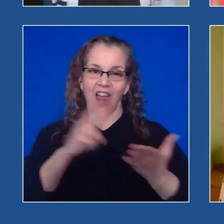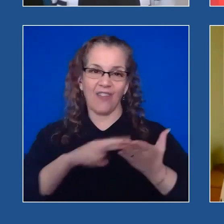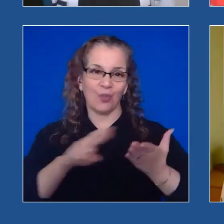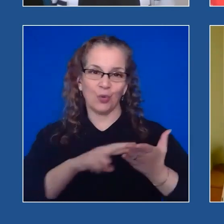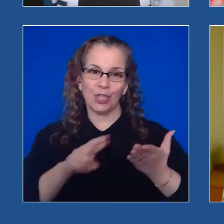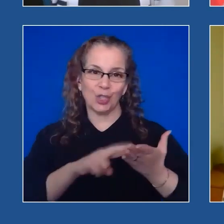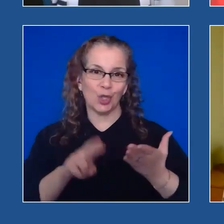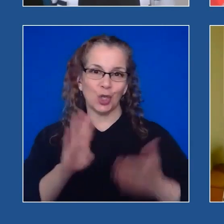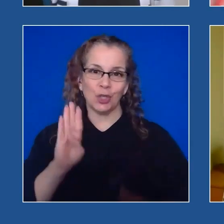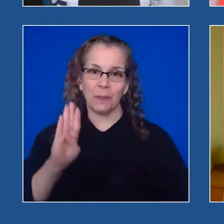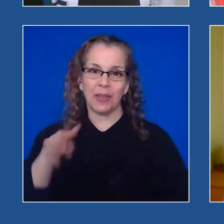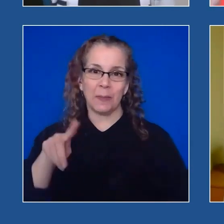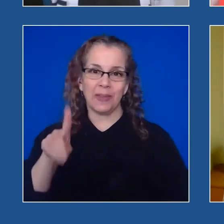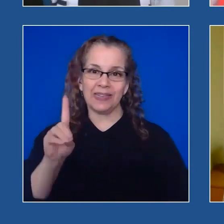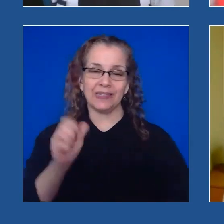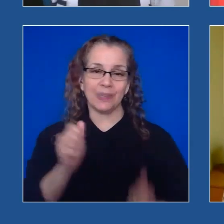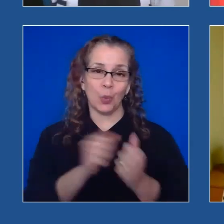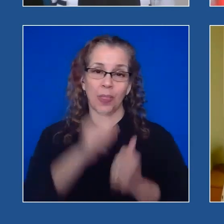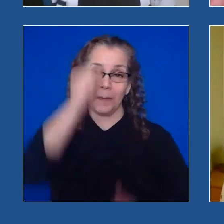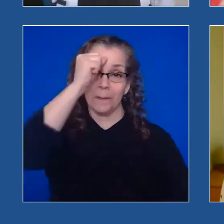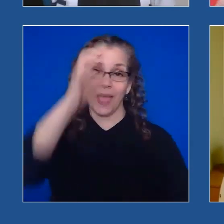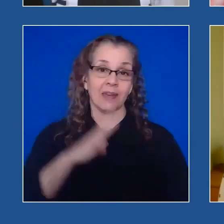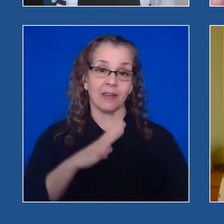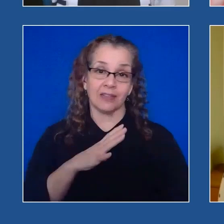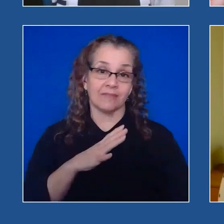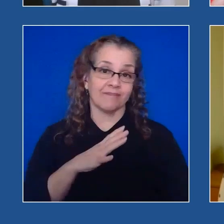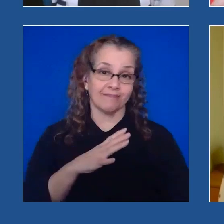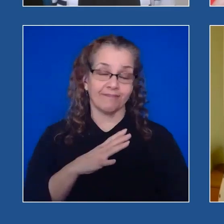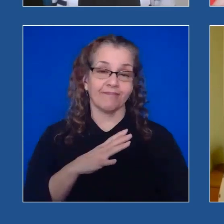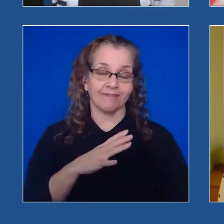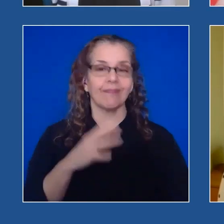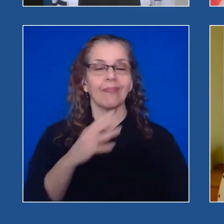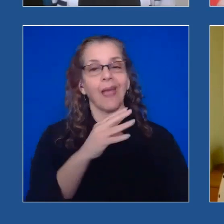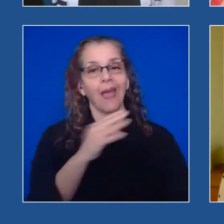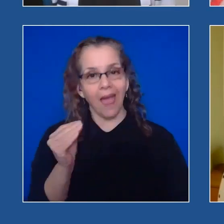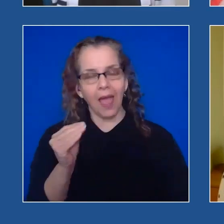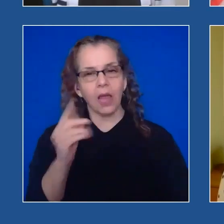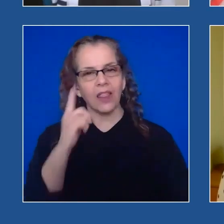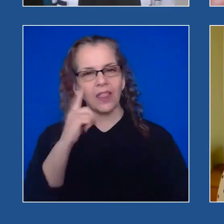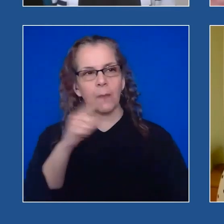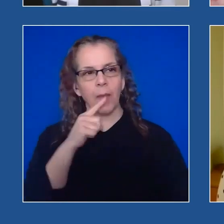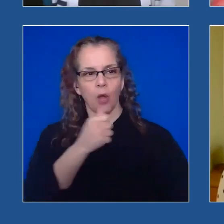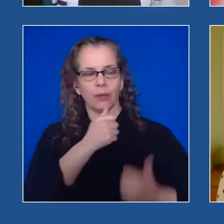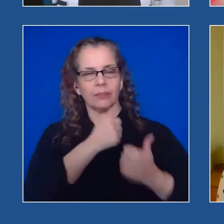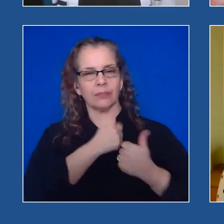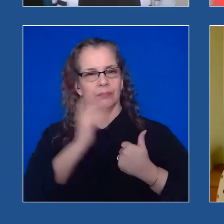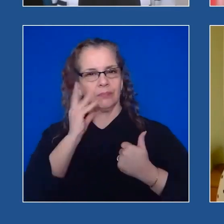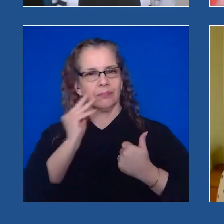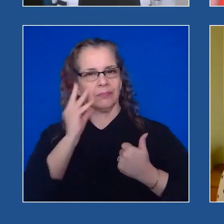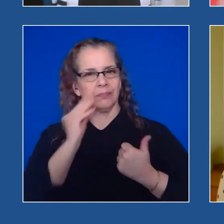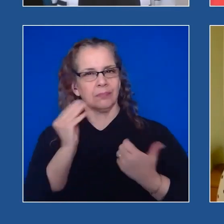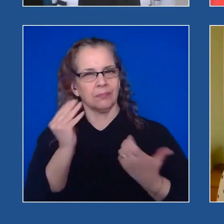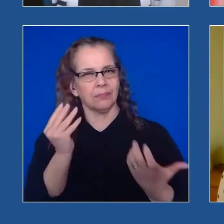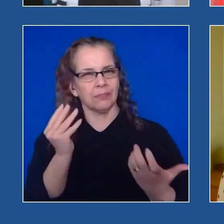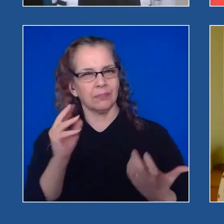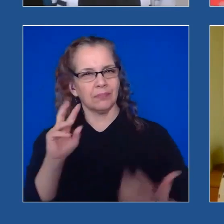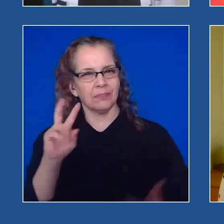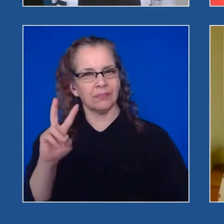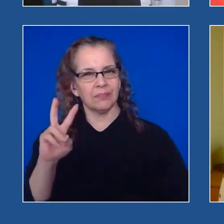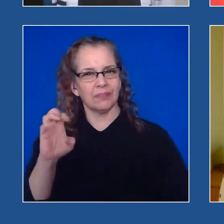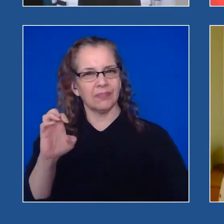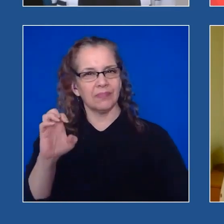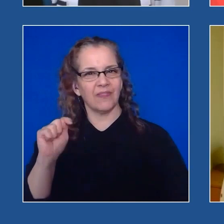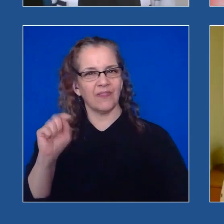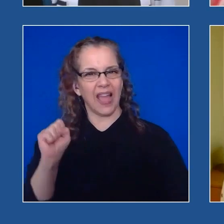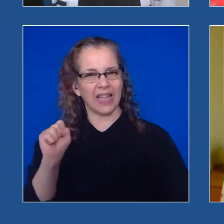thinking about how it can be presented. And then also thinking about veterans and thinking about the veterans that we're working with in the context of the training